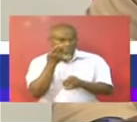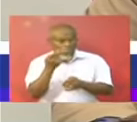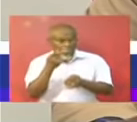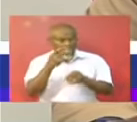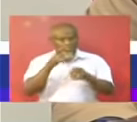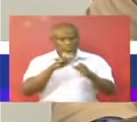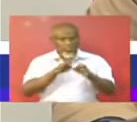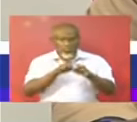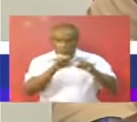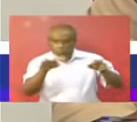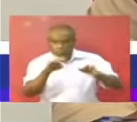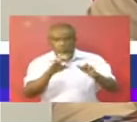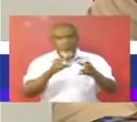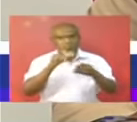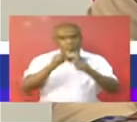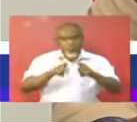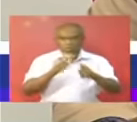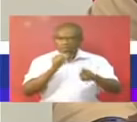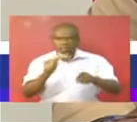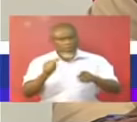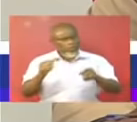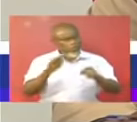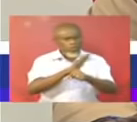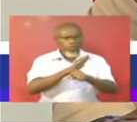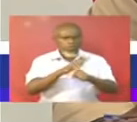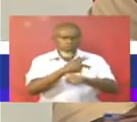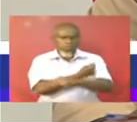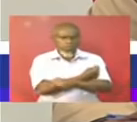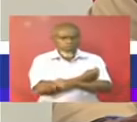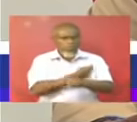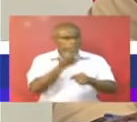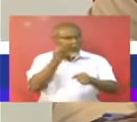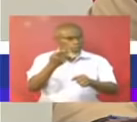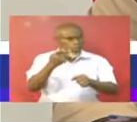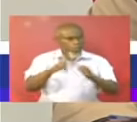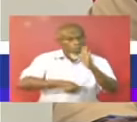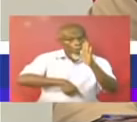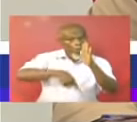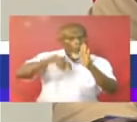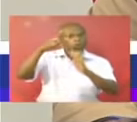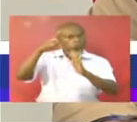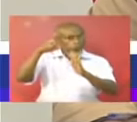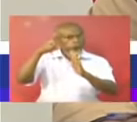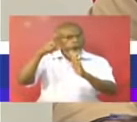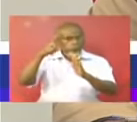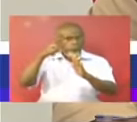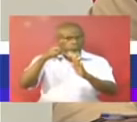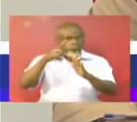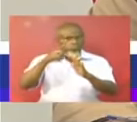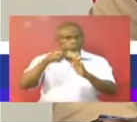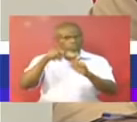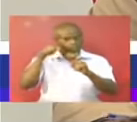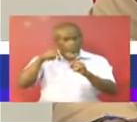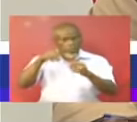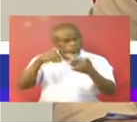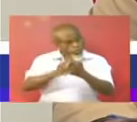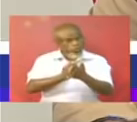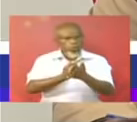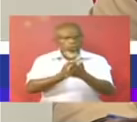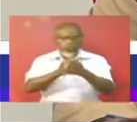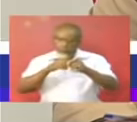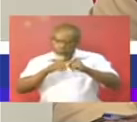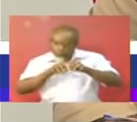well vaccinated is that they're again having spikes, large numbers, as this virus works its way through the